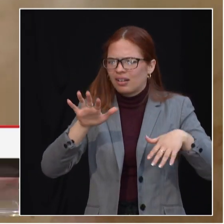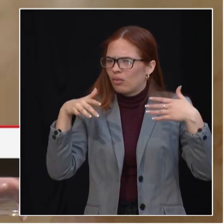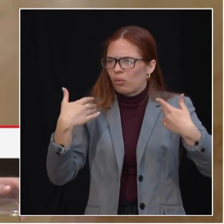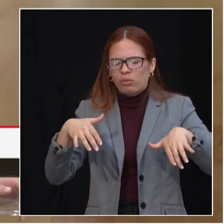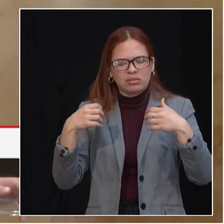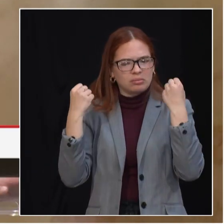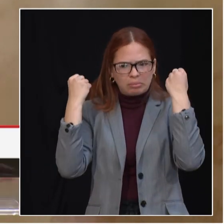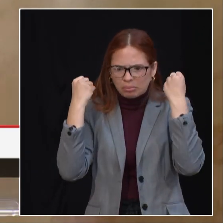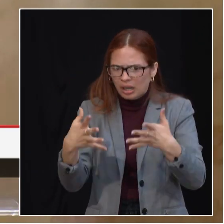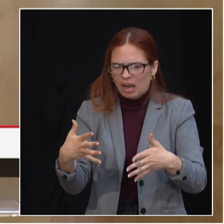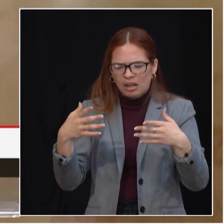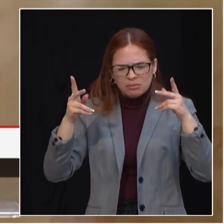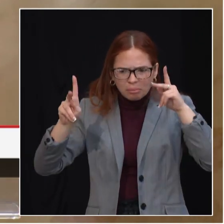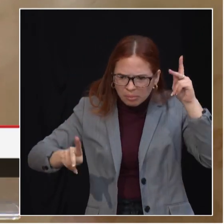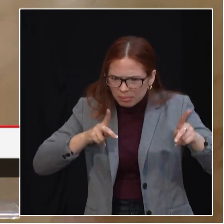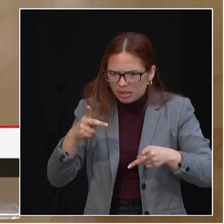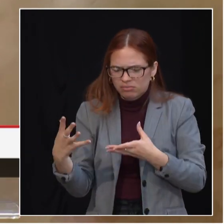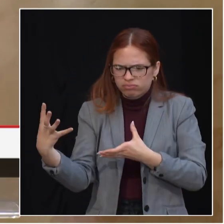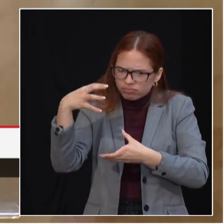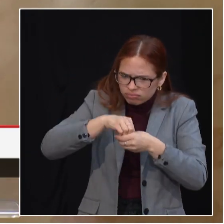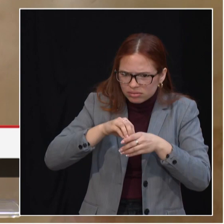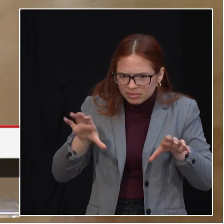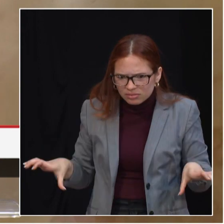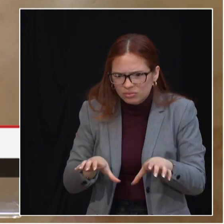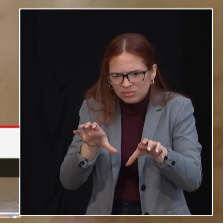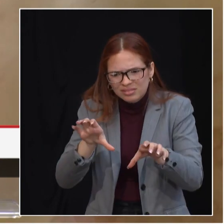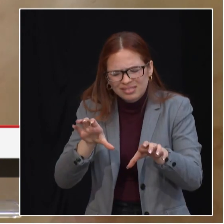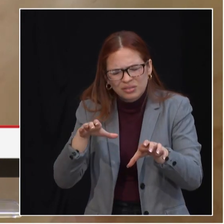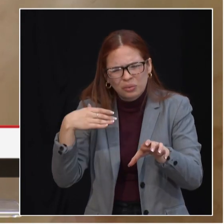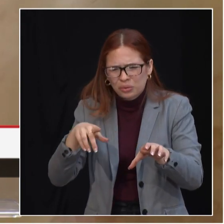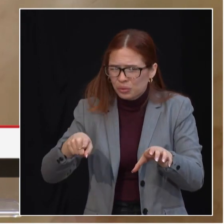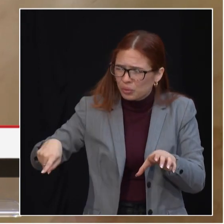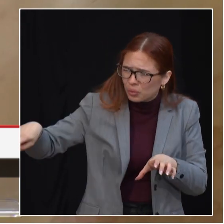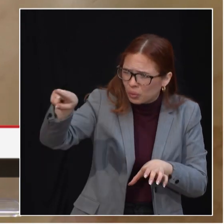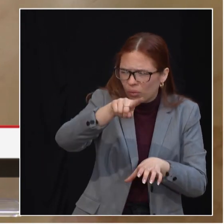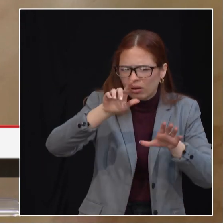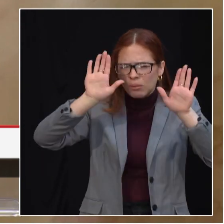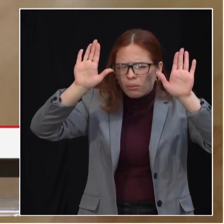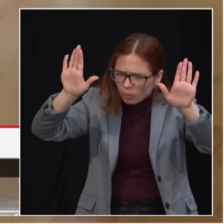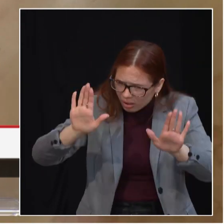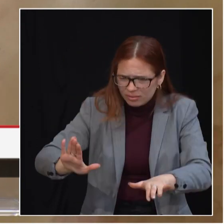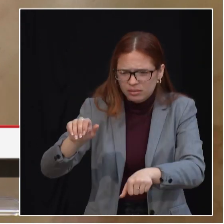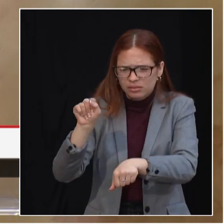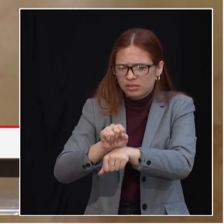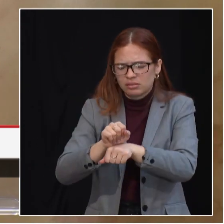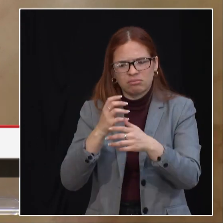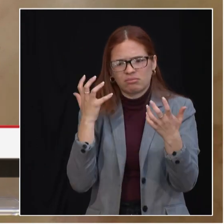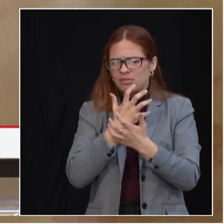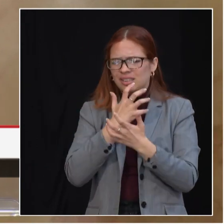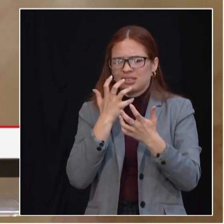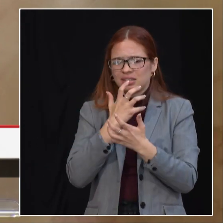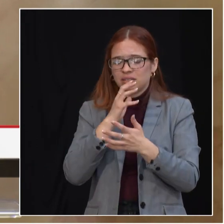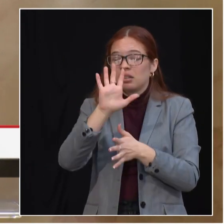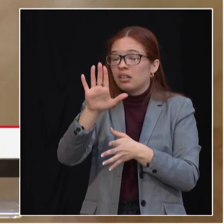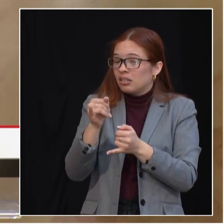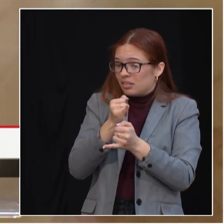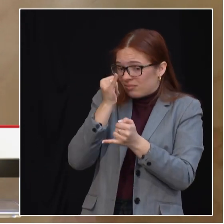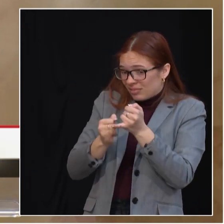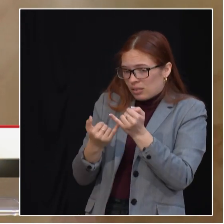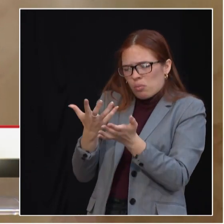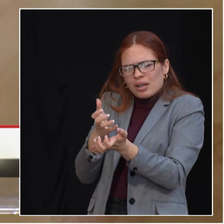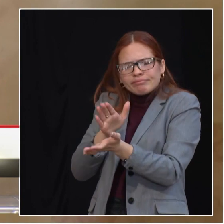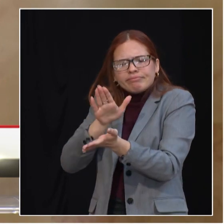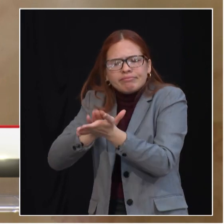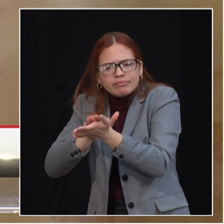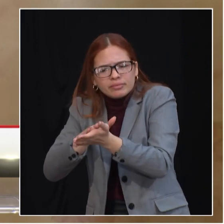a lot of work, and you have done an amazing job. Last, we need to give a round of applause to